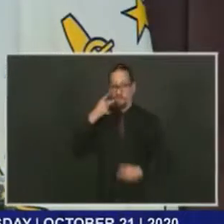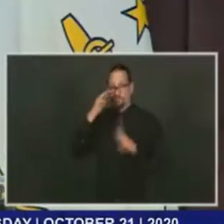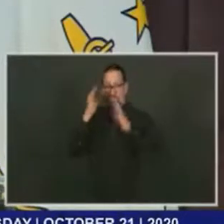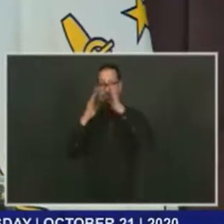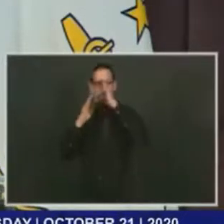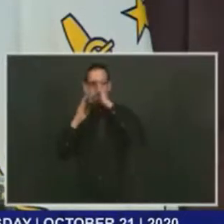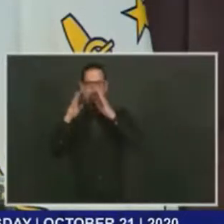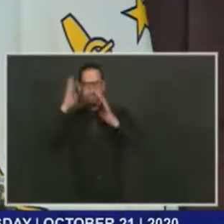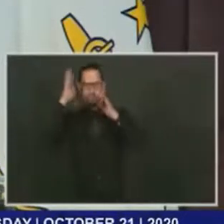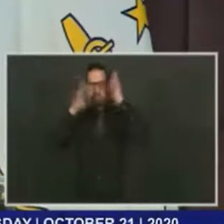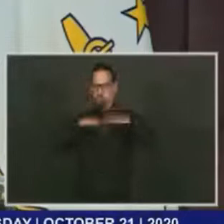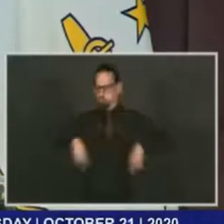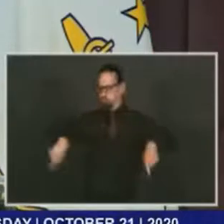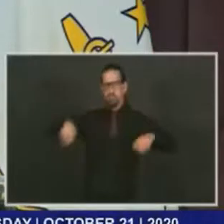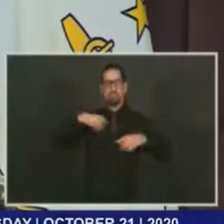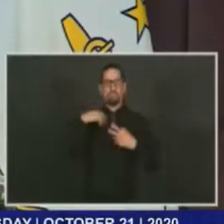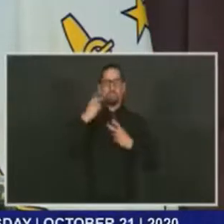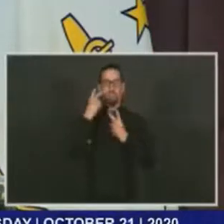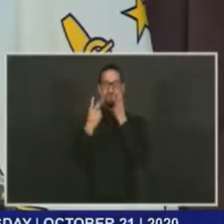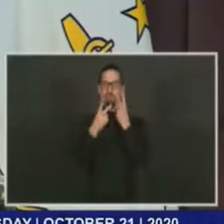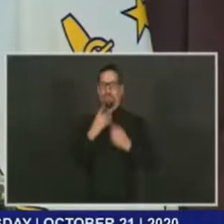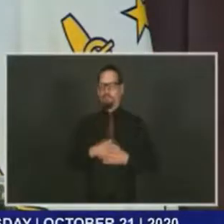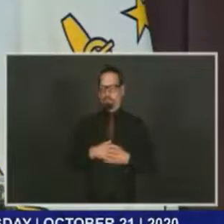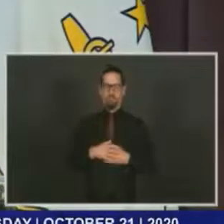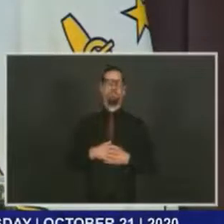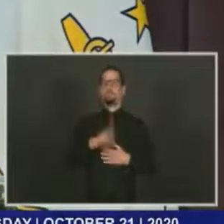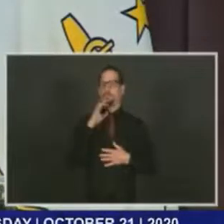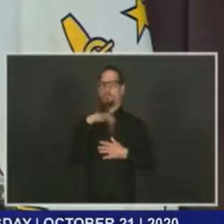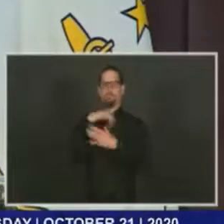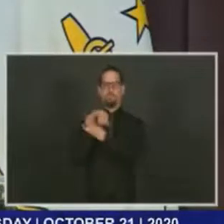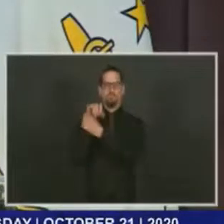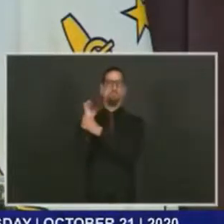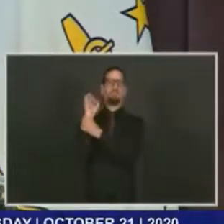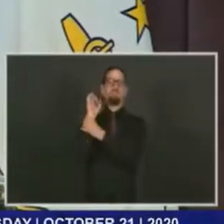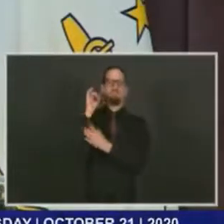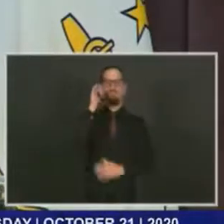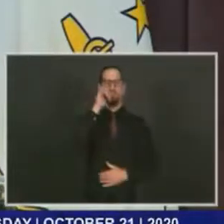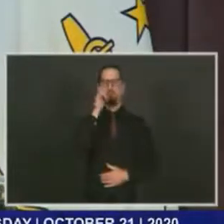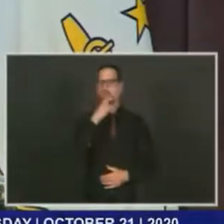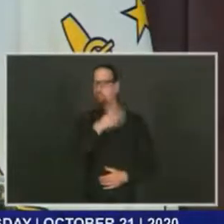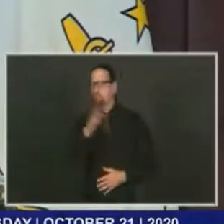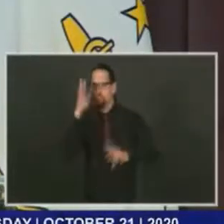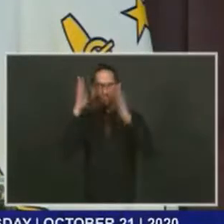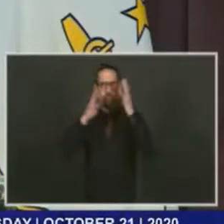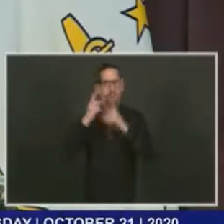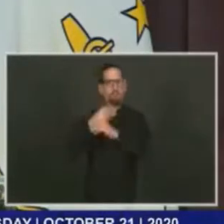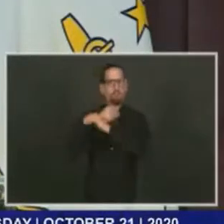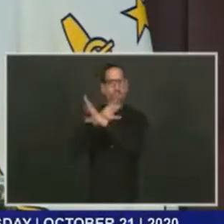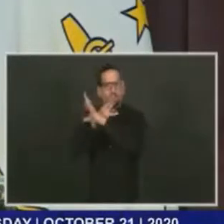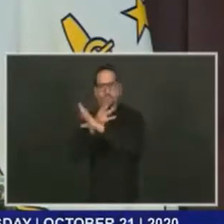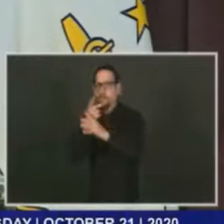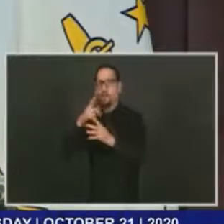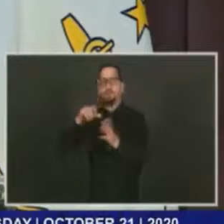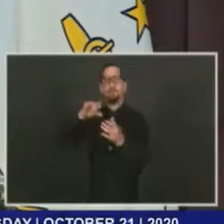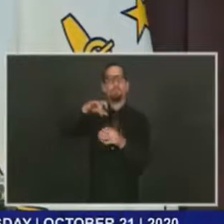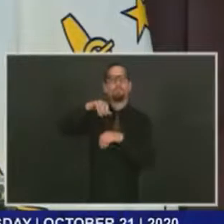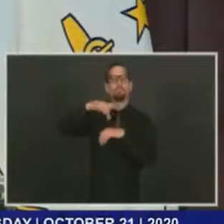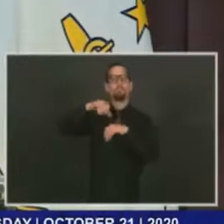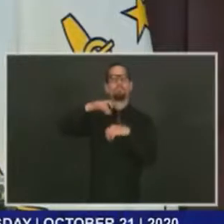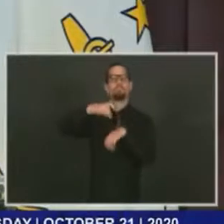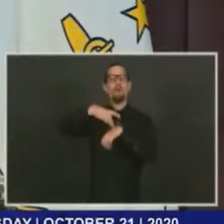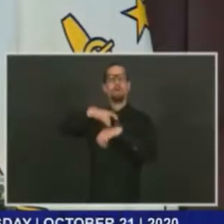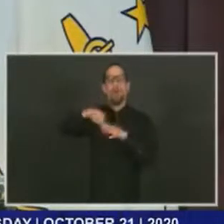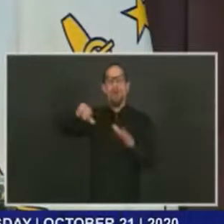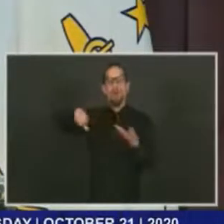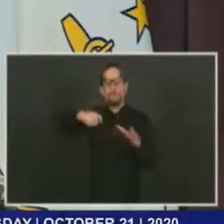awesome, creative, fun, safe ideas. Virtual pumpkin carvings, building like